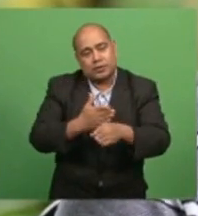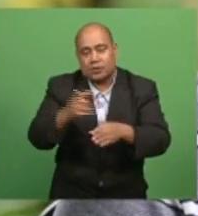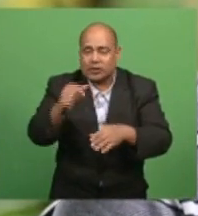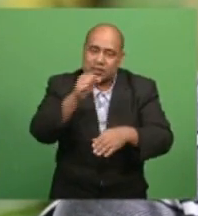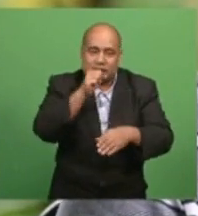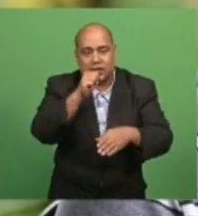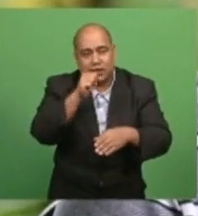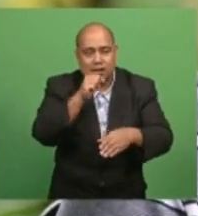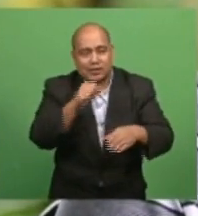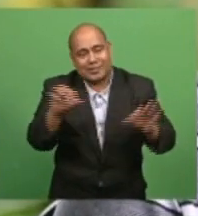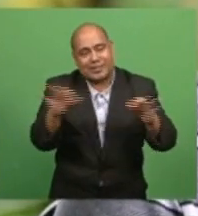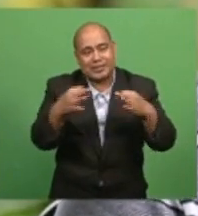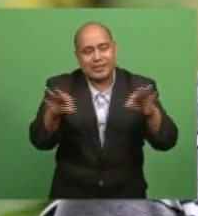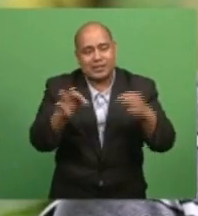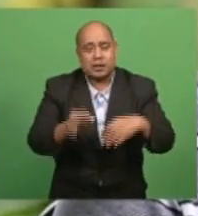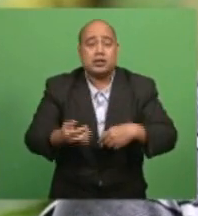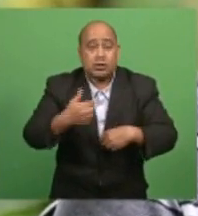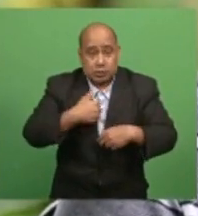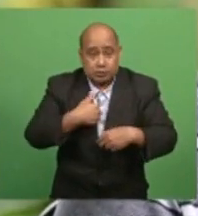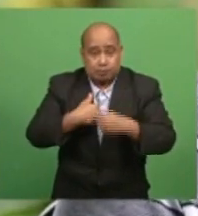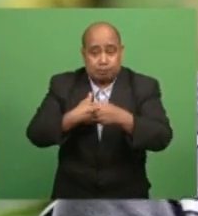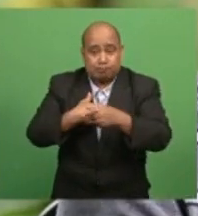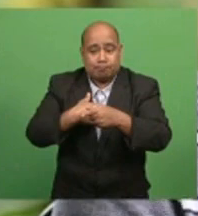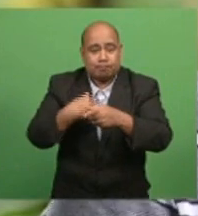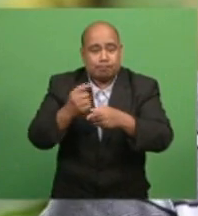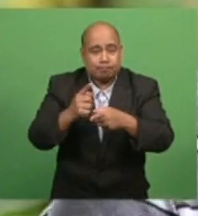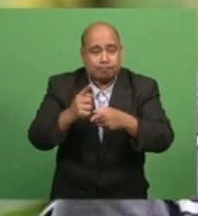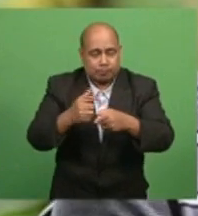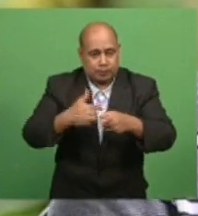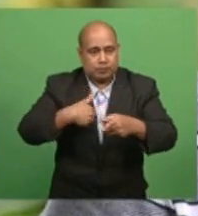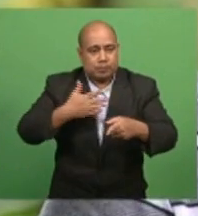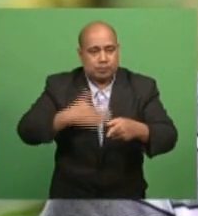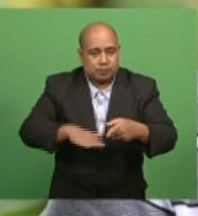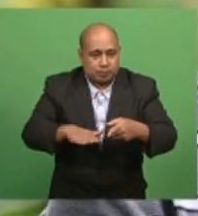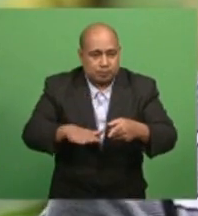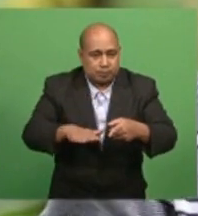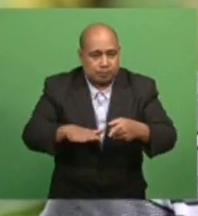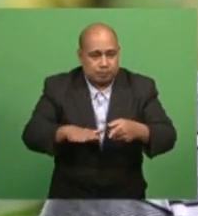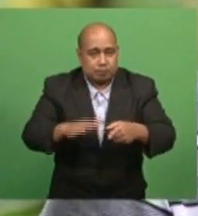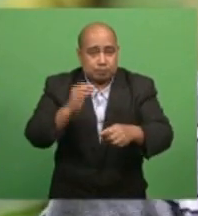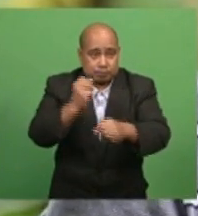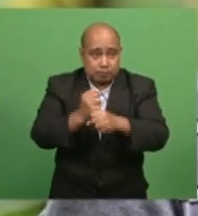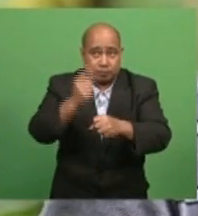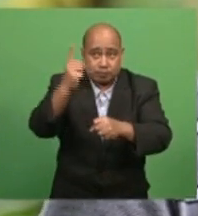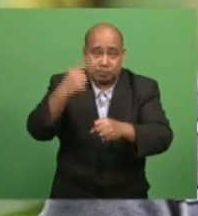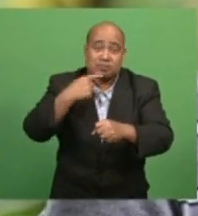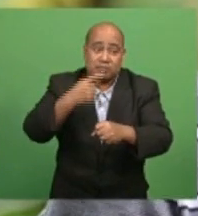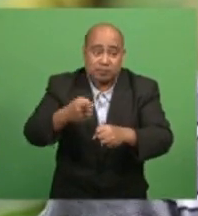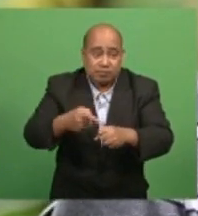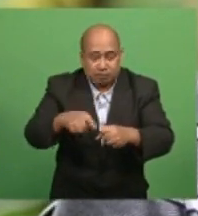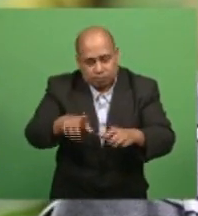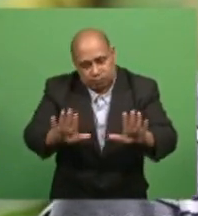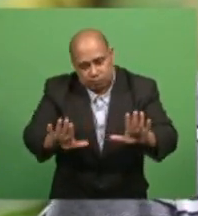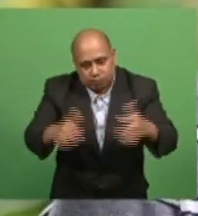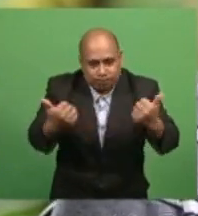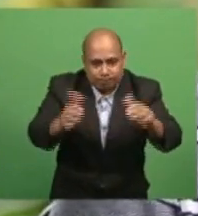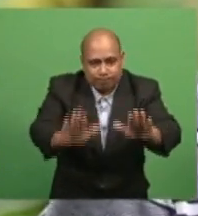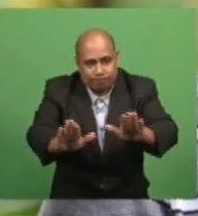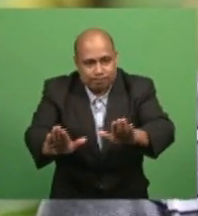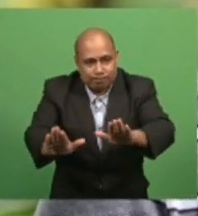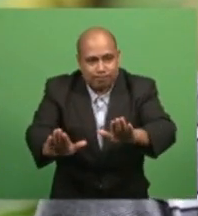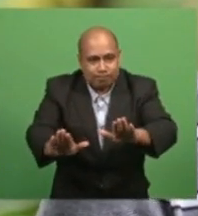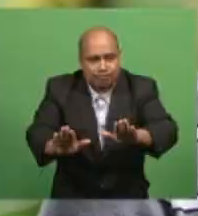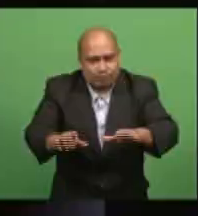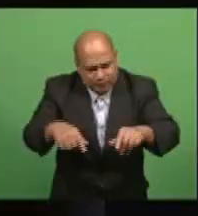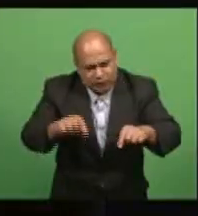that I think it's only when God says that's enough, Simone, because singing you can continue until